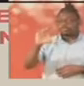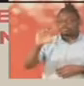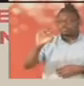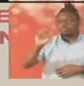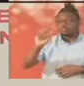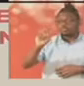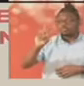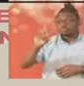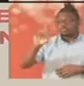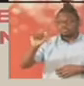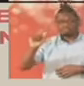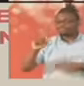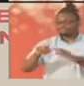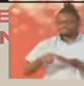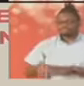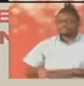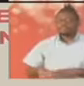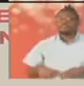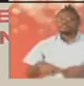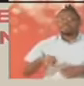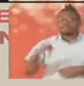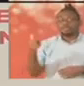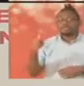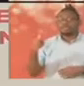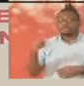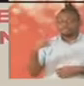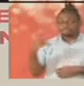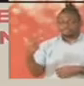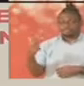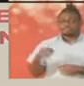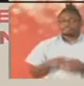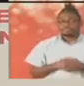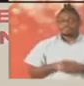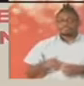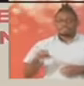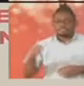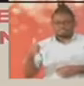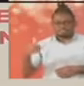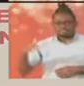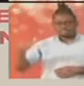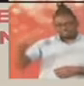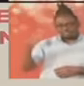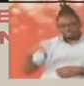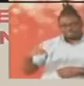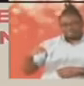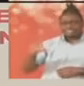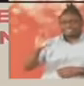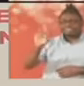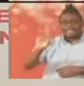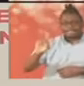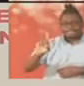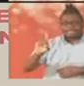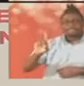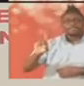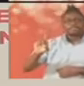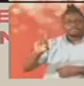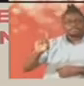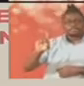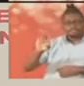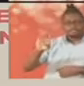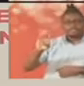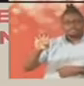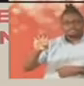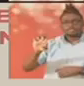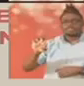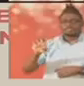Hospital, and those who are in step-down are all at the UEDB facility. That ends the clinical update. I'd like to go straight into